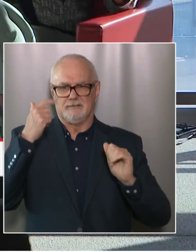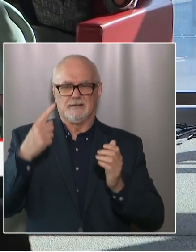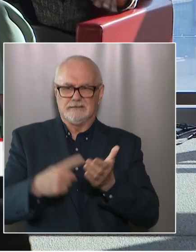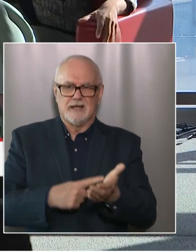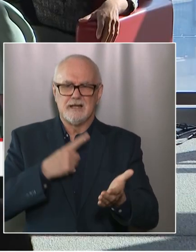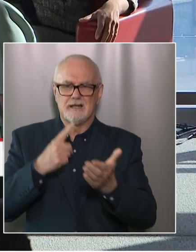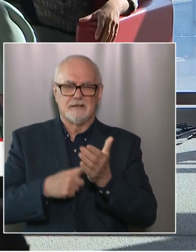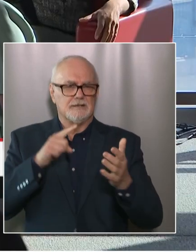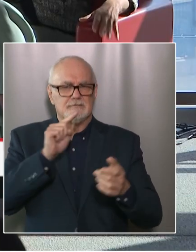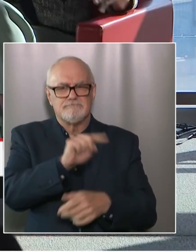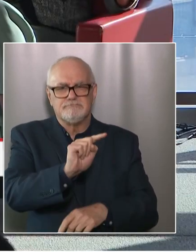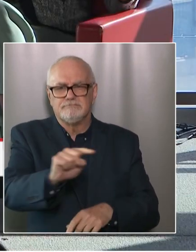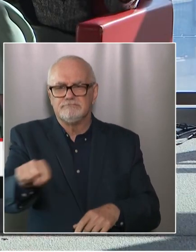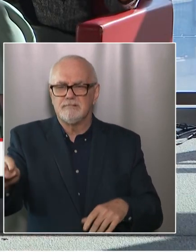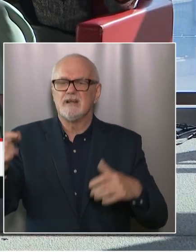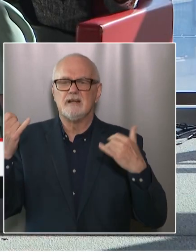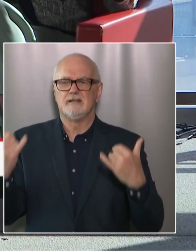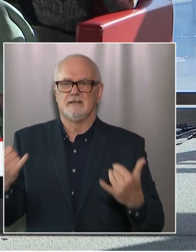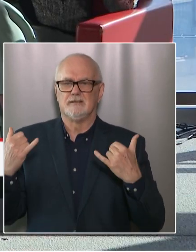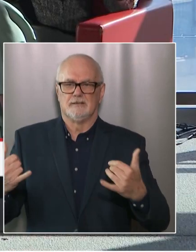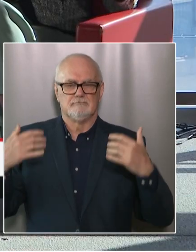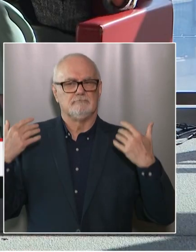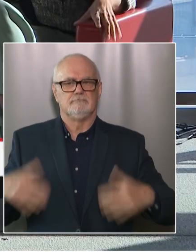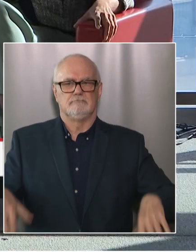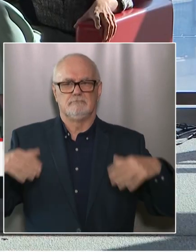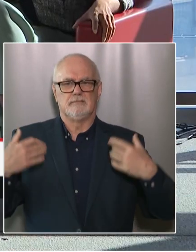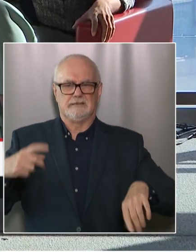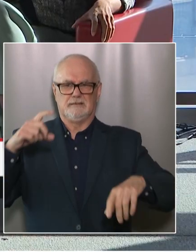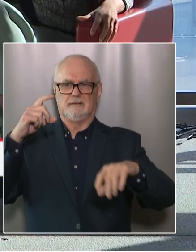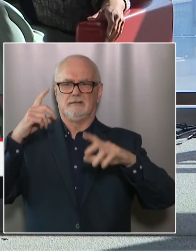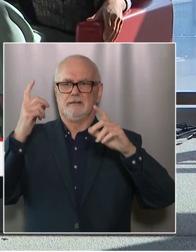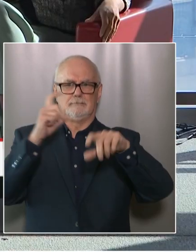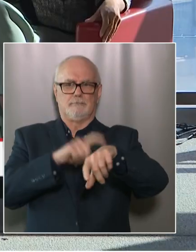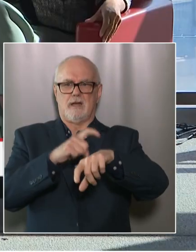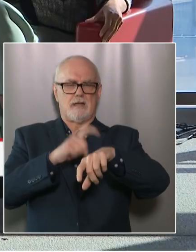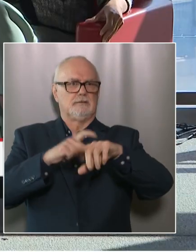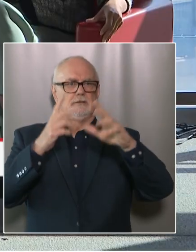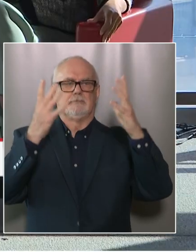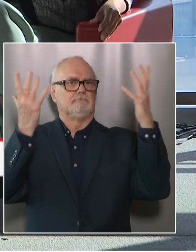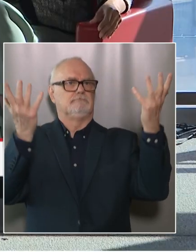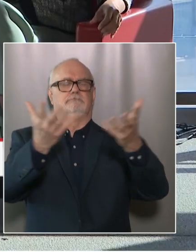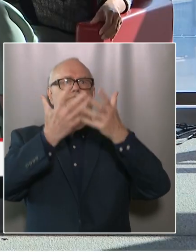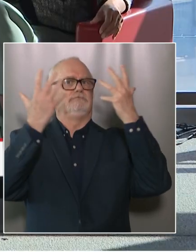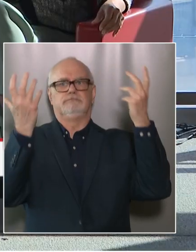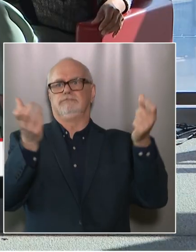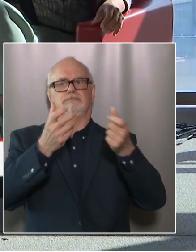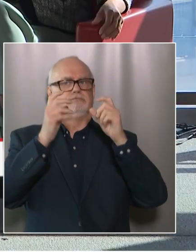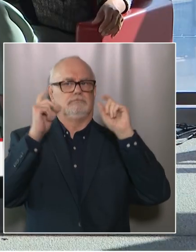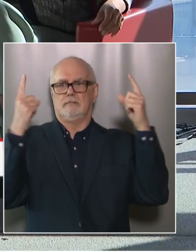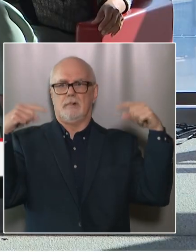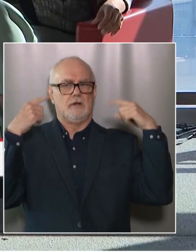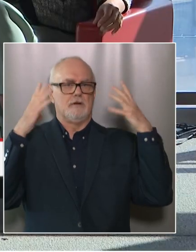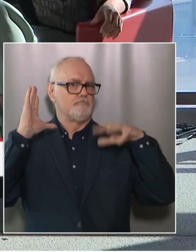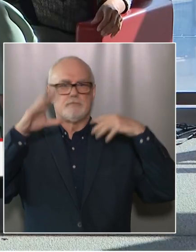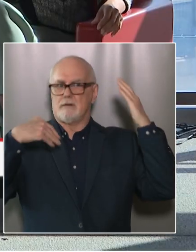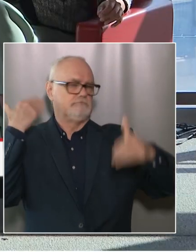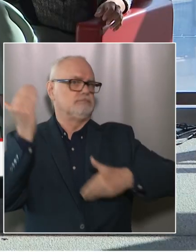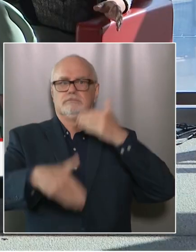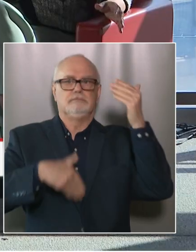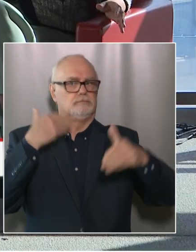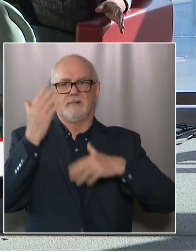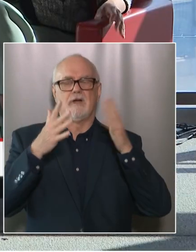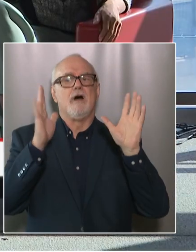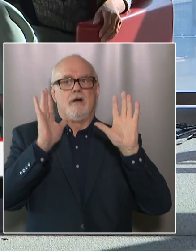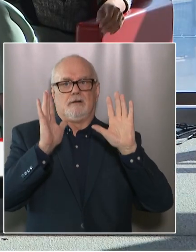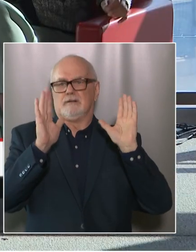kind of a tense time. You need to turn it off. You need to turn your brain off, and you need to do something mindless, fun,